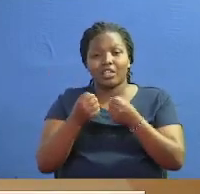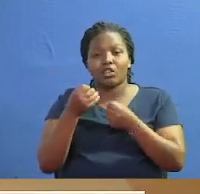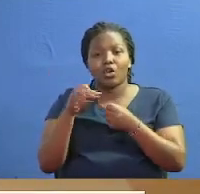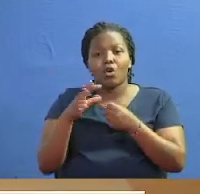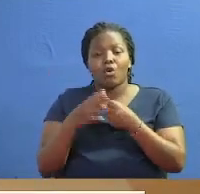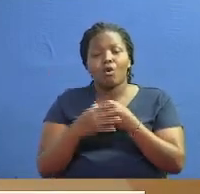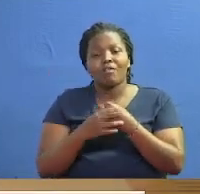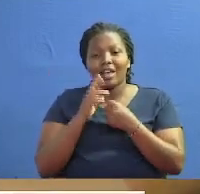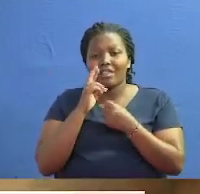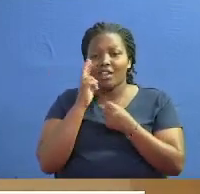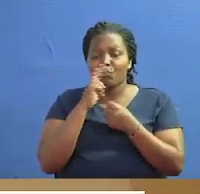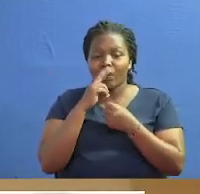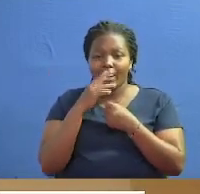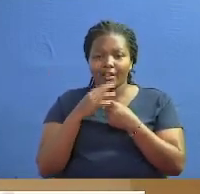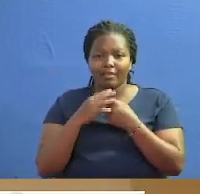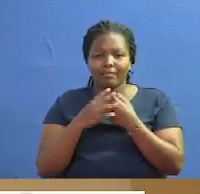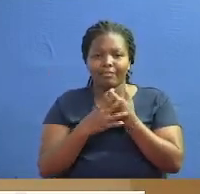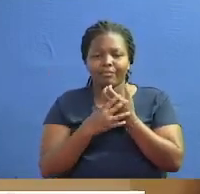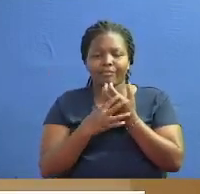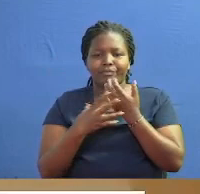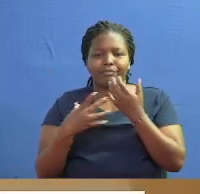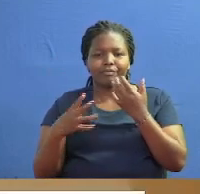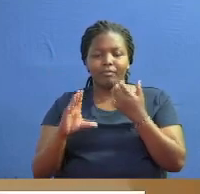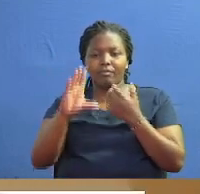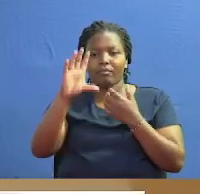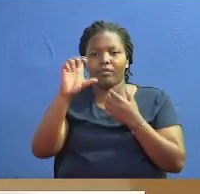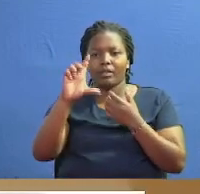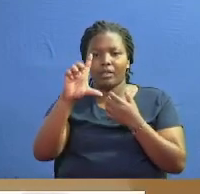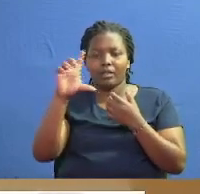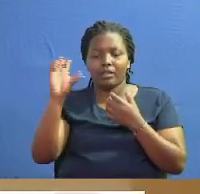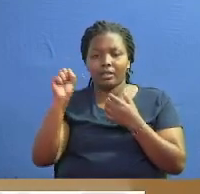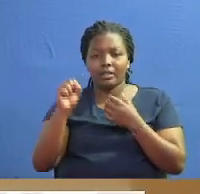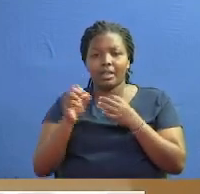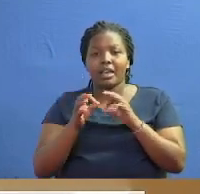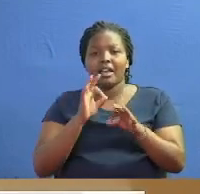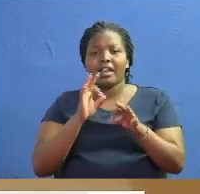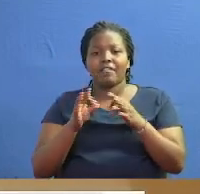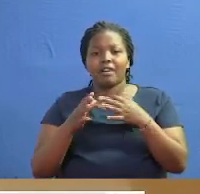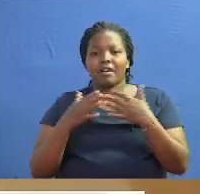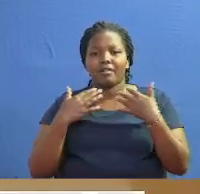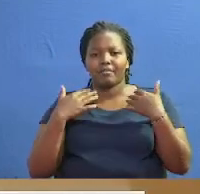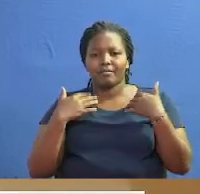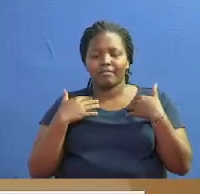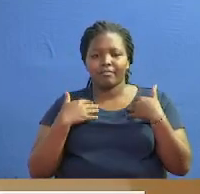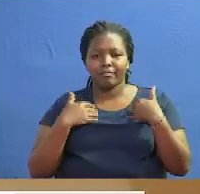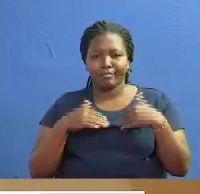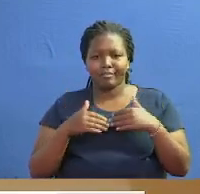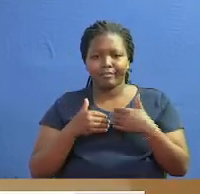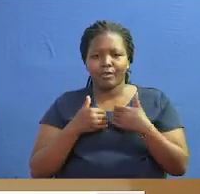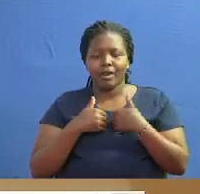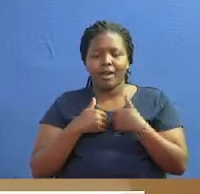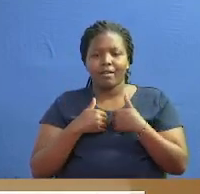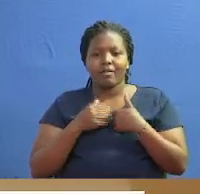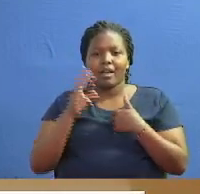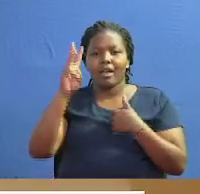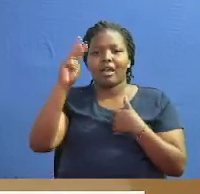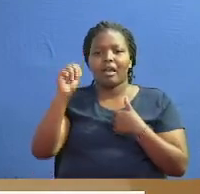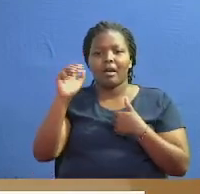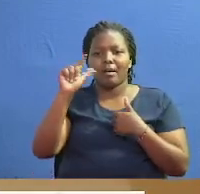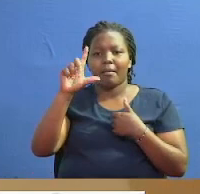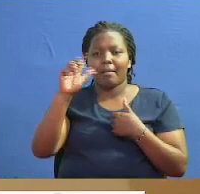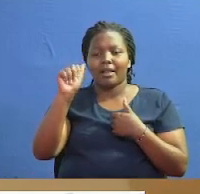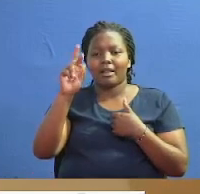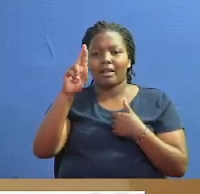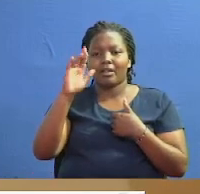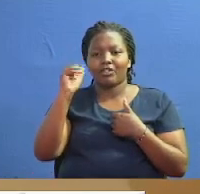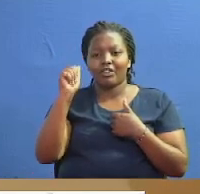their red blood cells are, if that person also gets malaria, and that malaria is likely to break those red blood